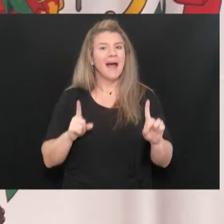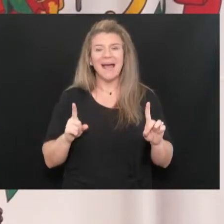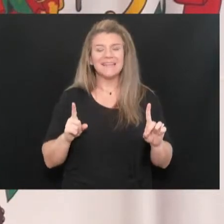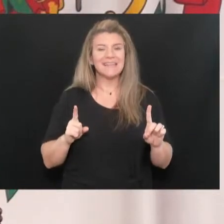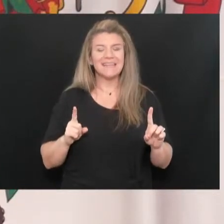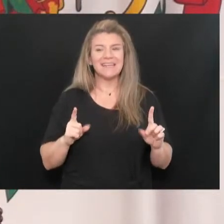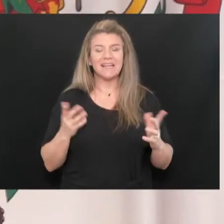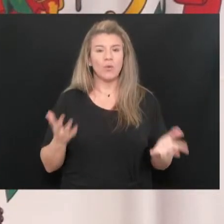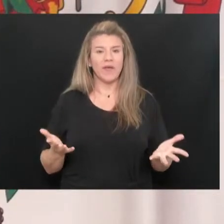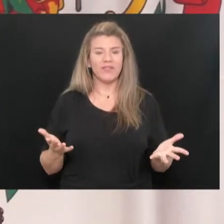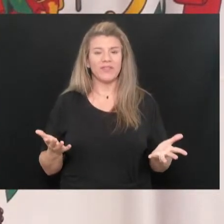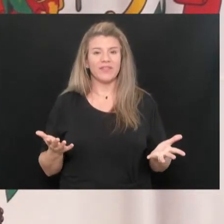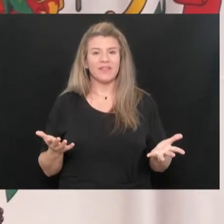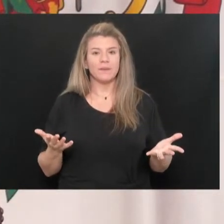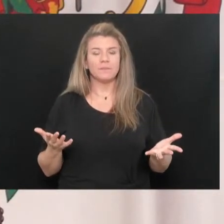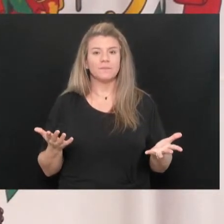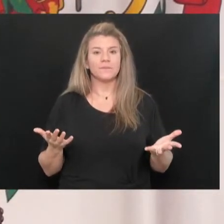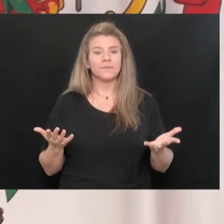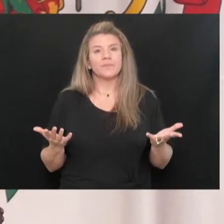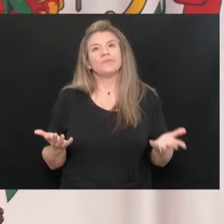but with